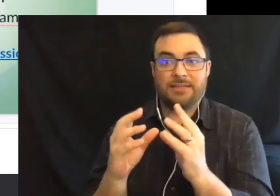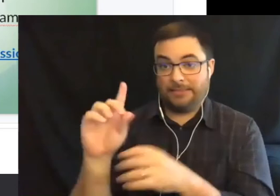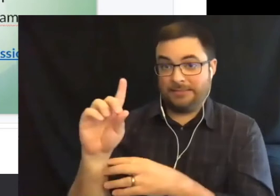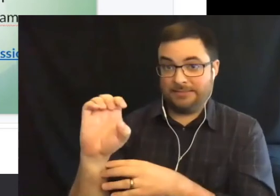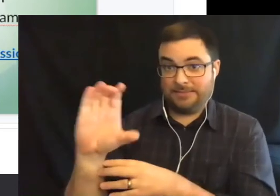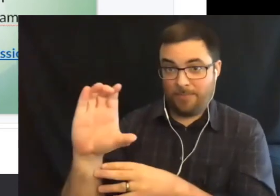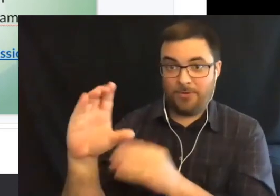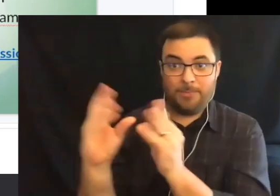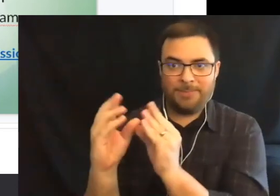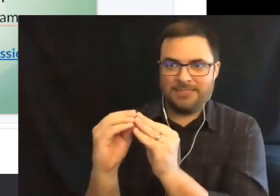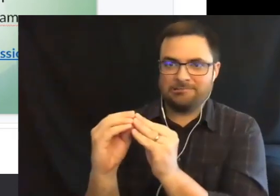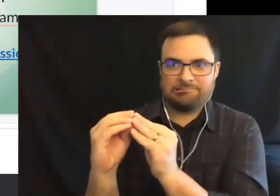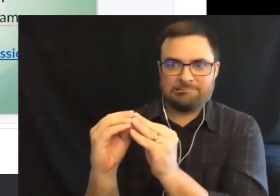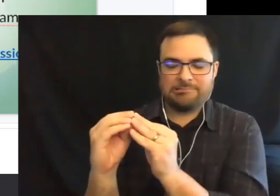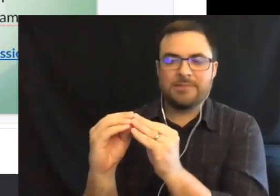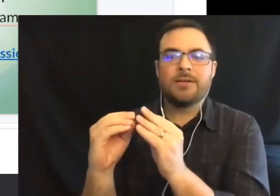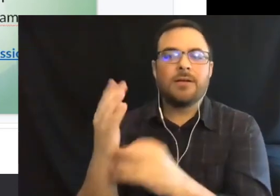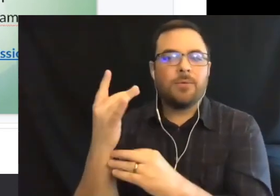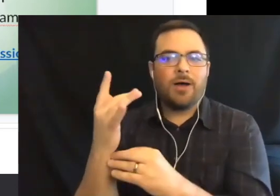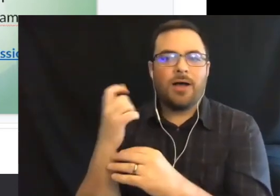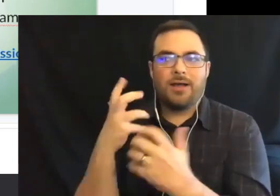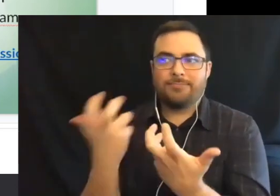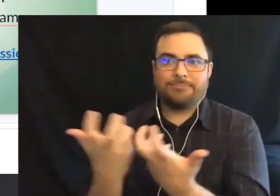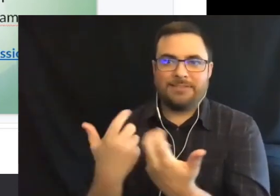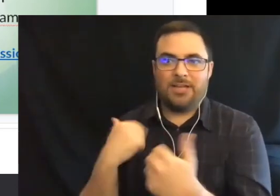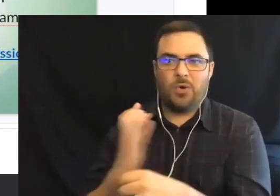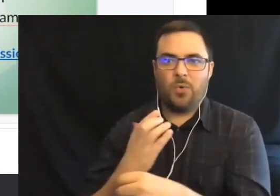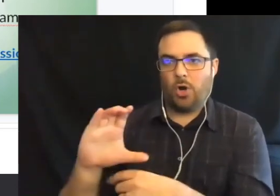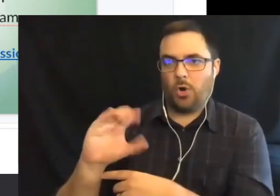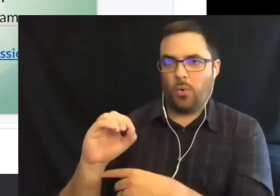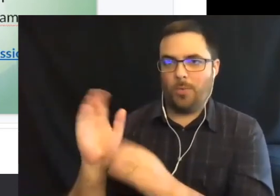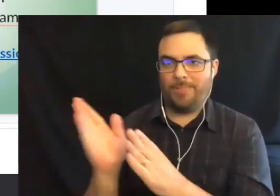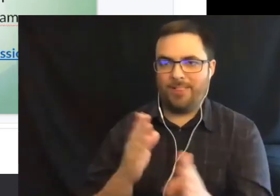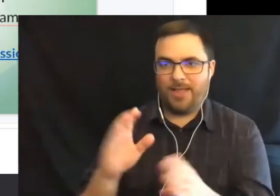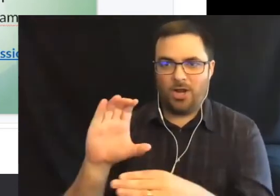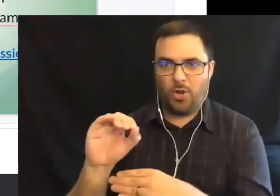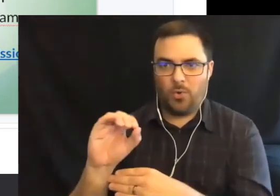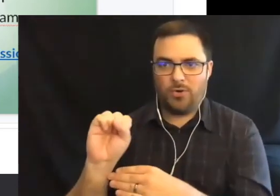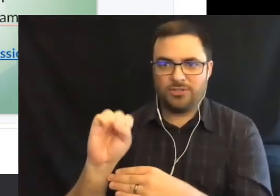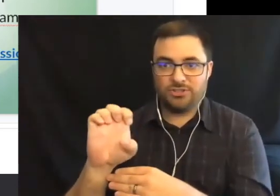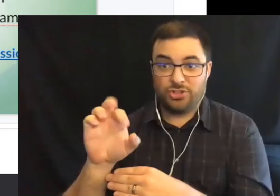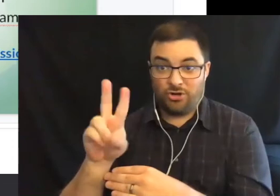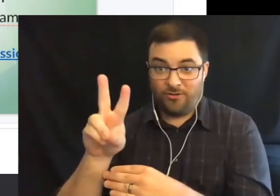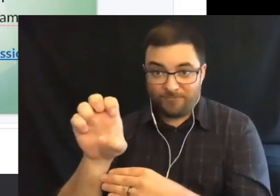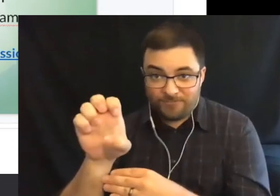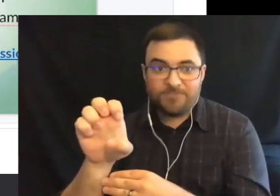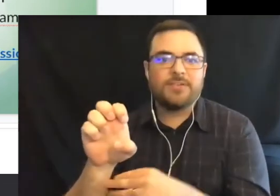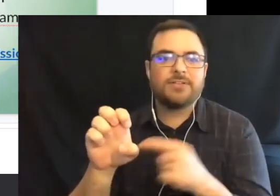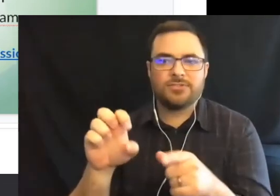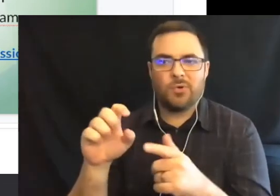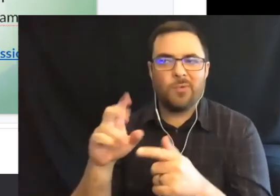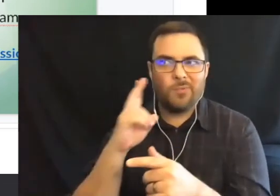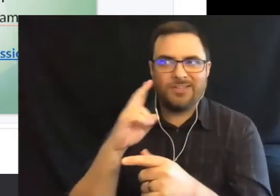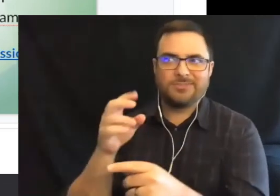December because it lined up with our co-plan to co-serve information. So we will, I'll turn that over to Heidi in